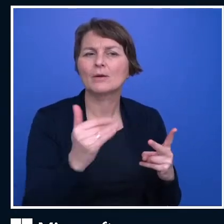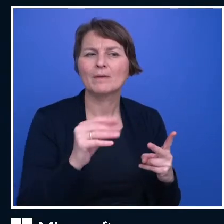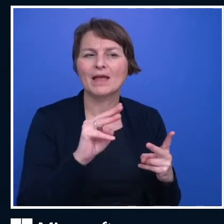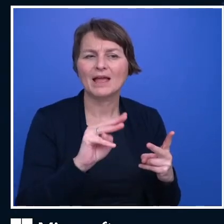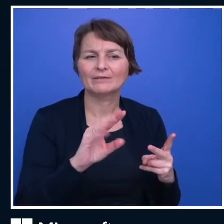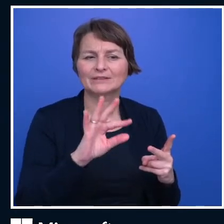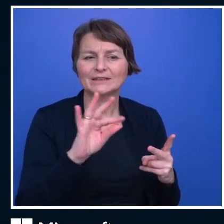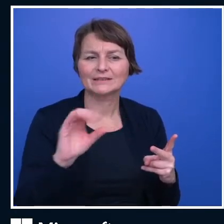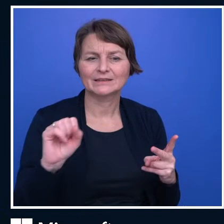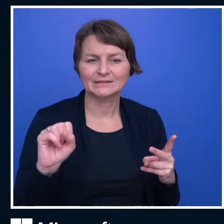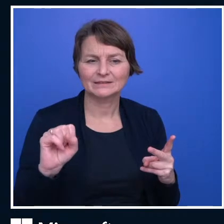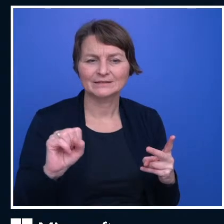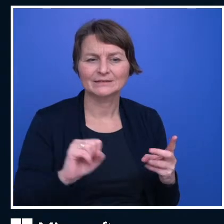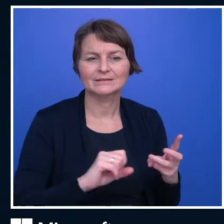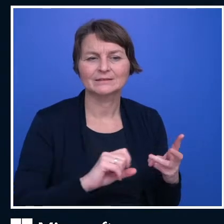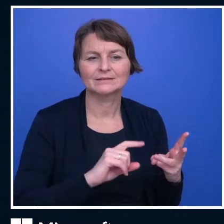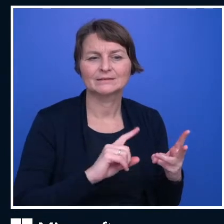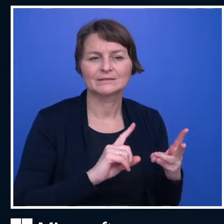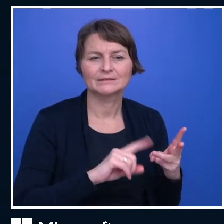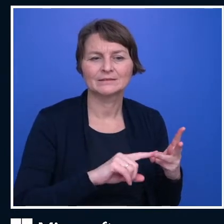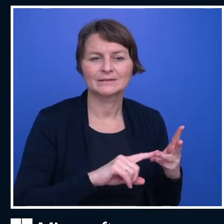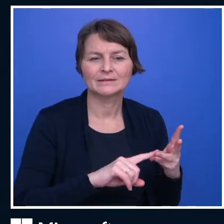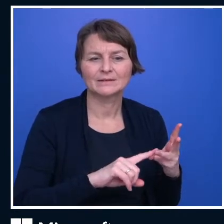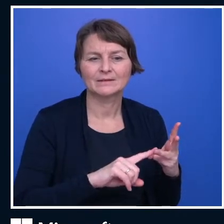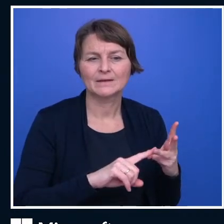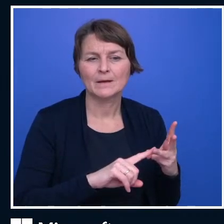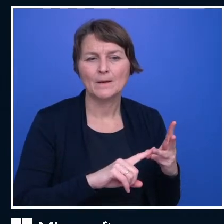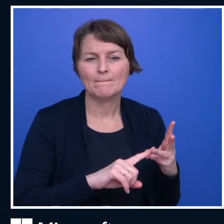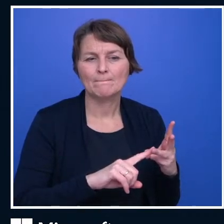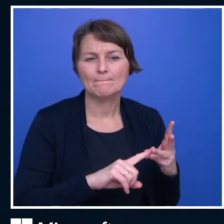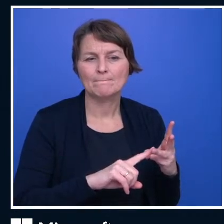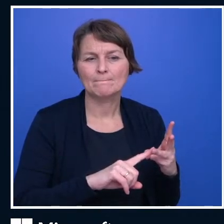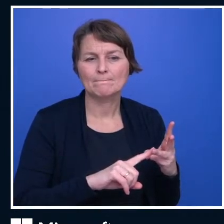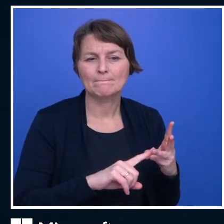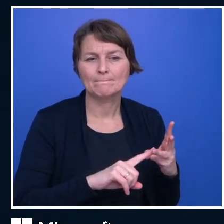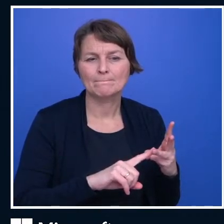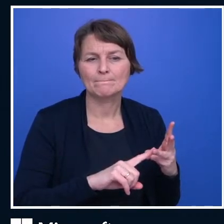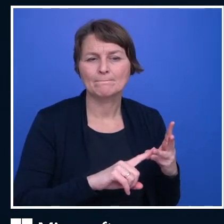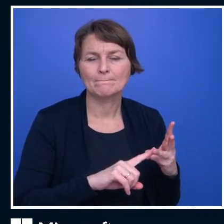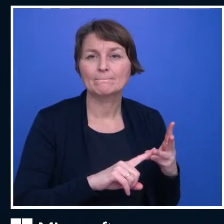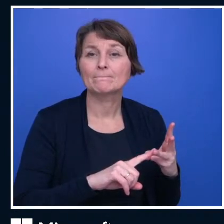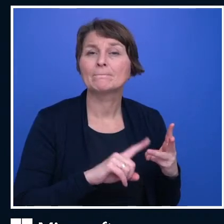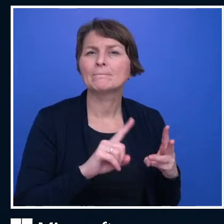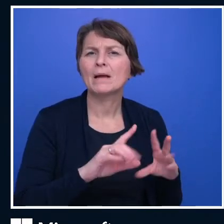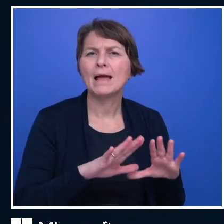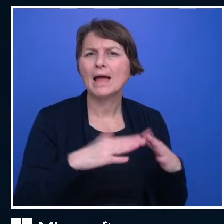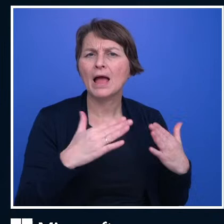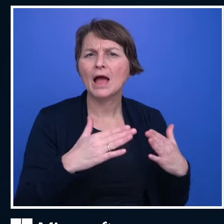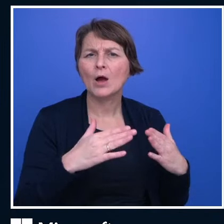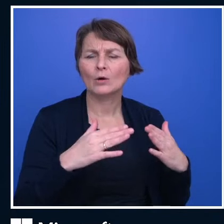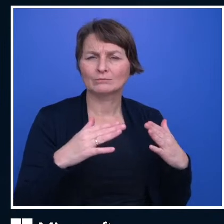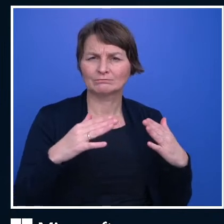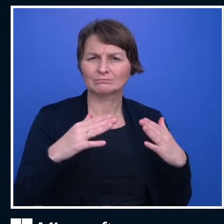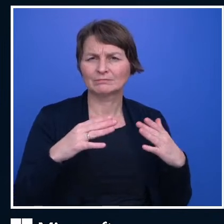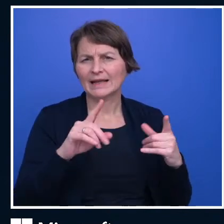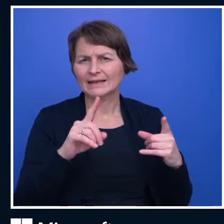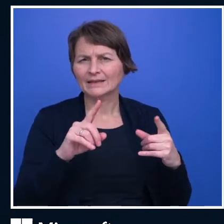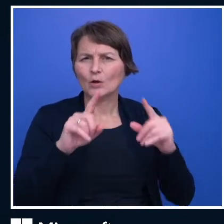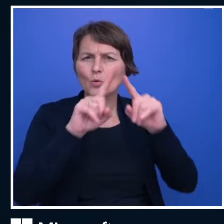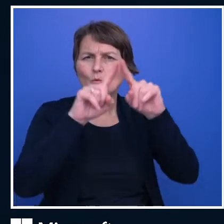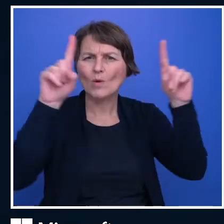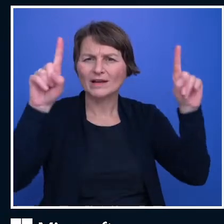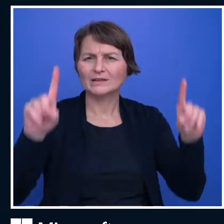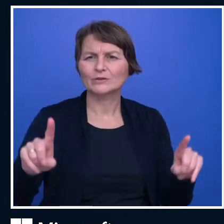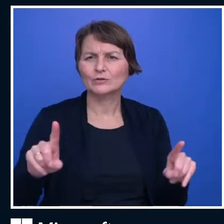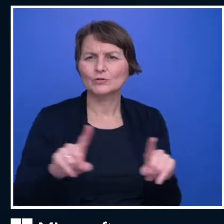we give a number of basically the fast Fourier transform window that we want to compute from